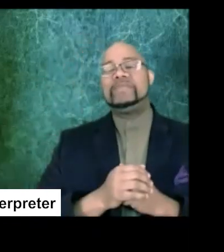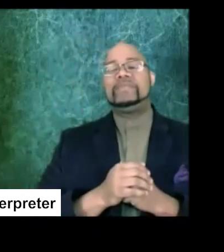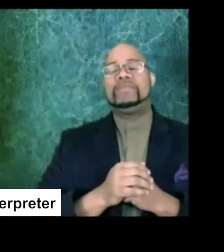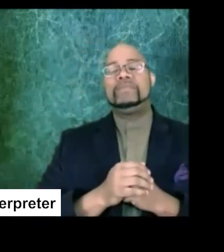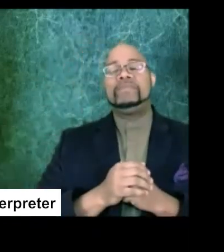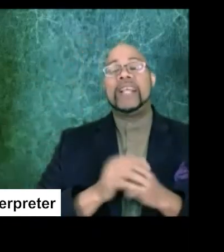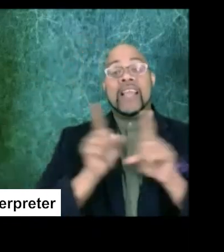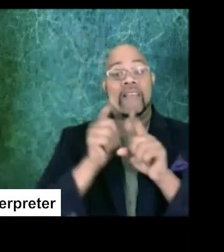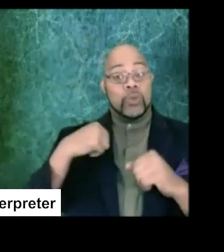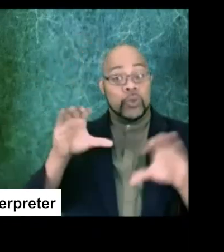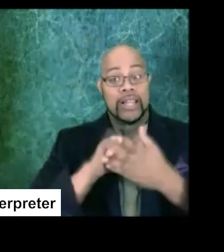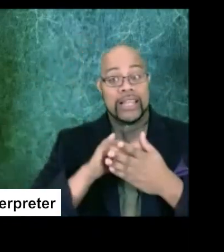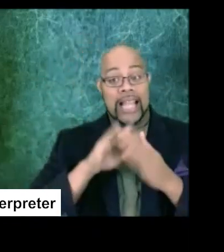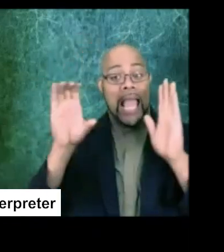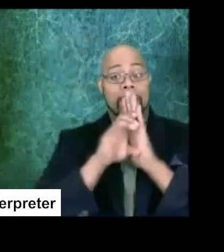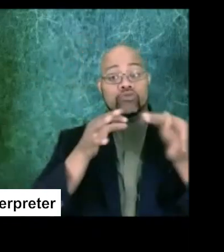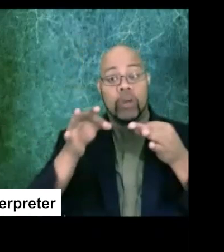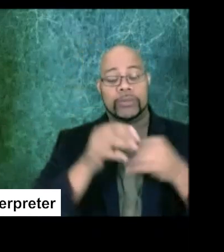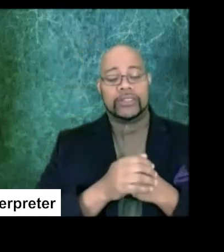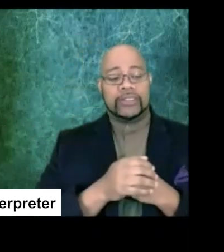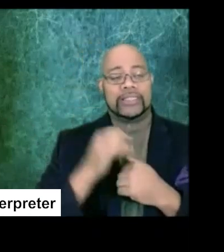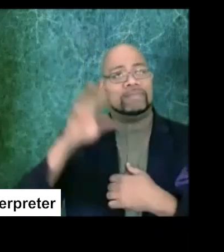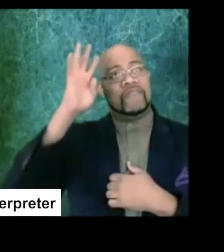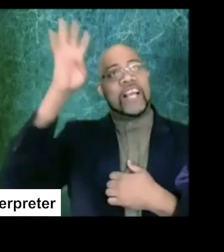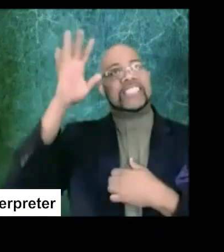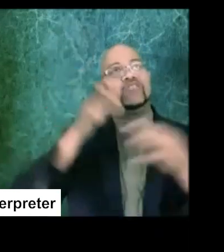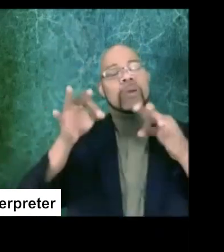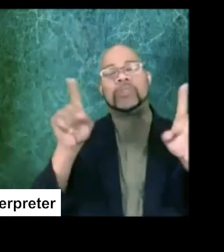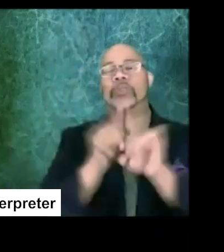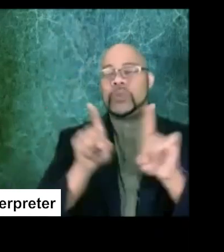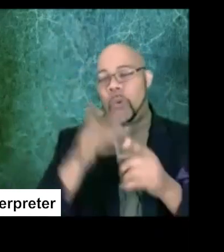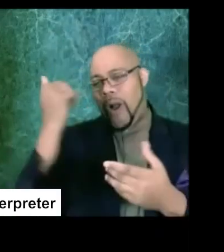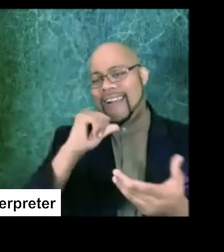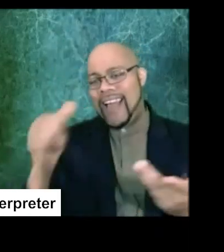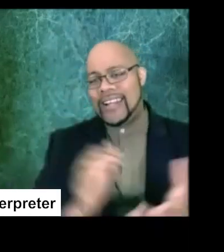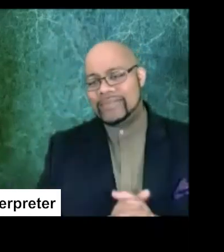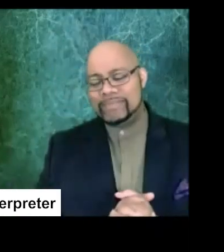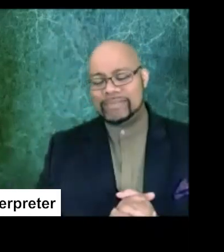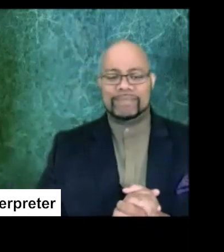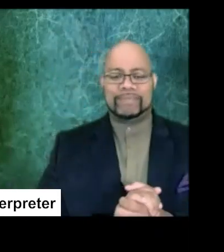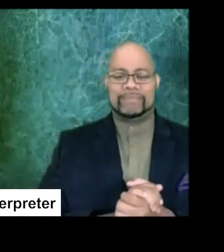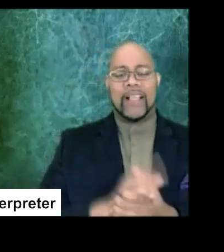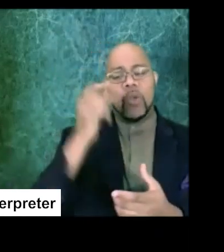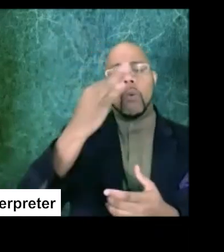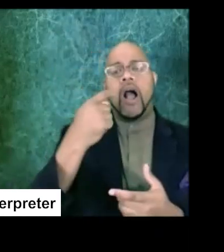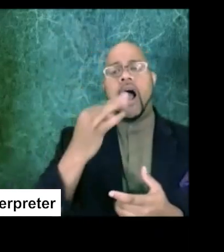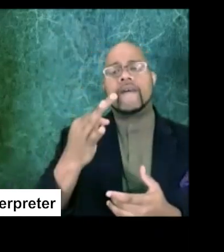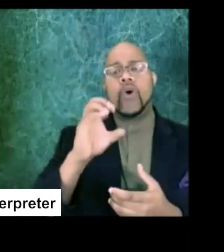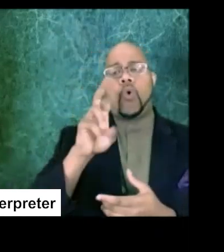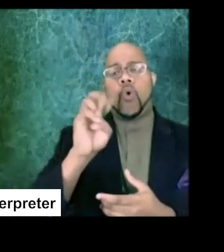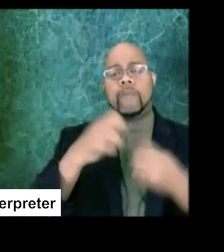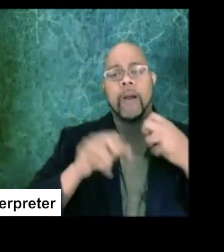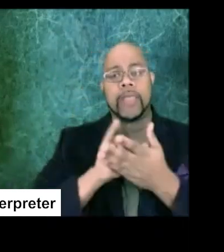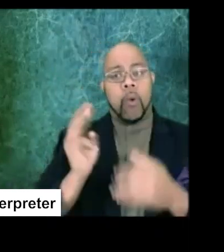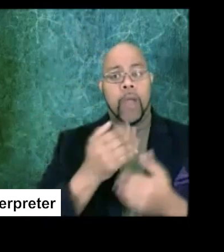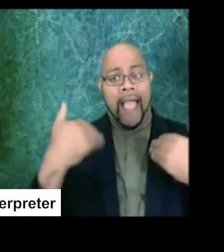As long as we're doing image description, let's do fantasy description as well. I think one of the core problems that we